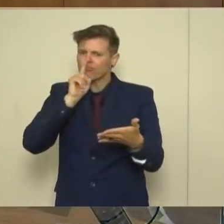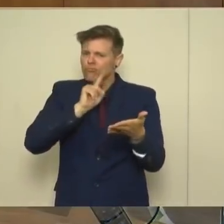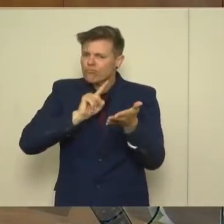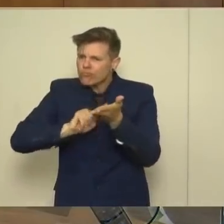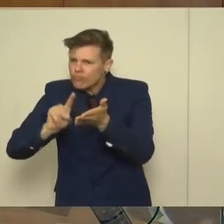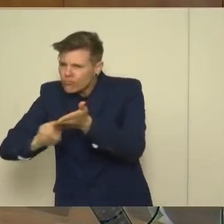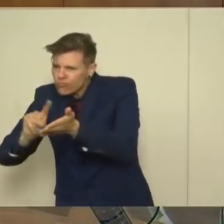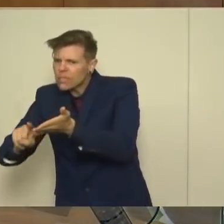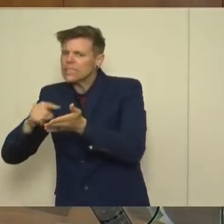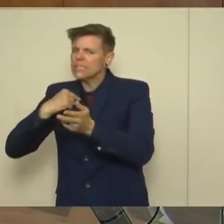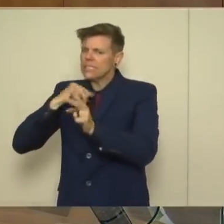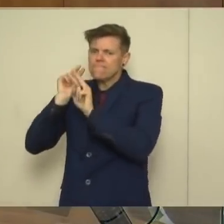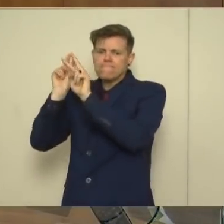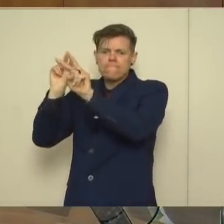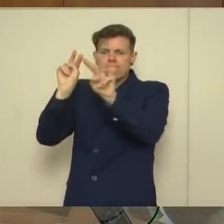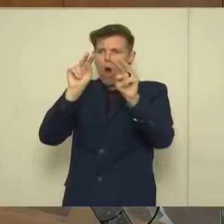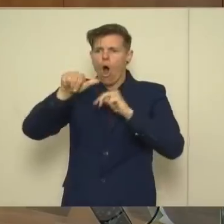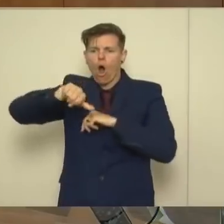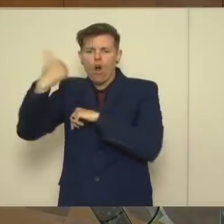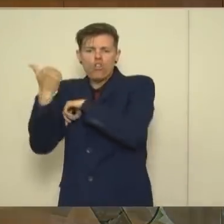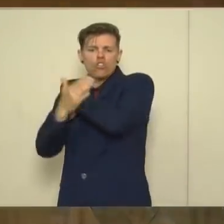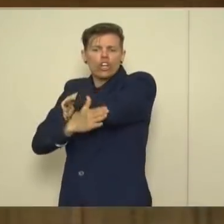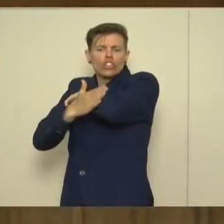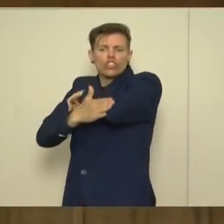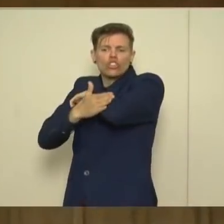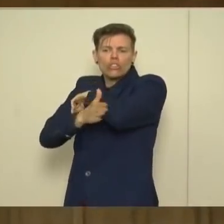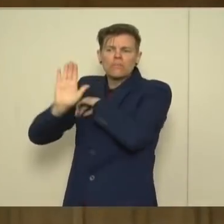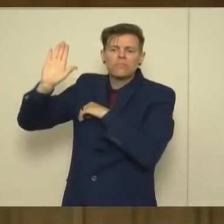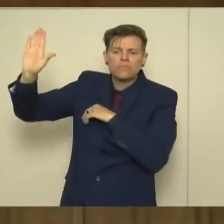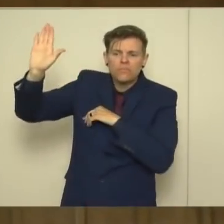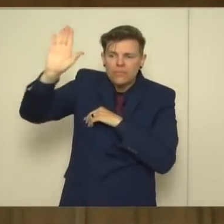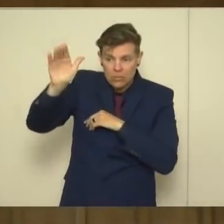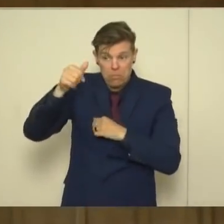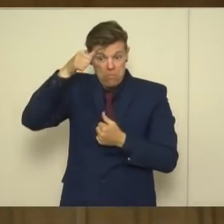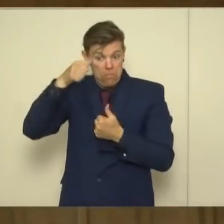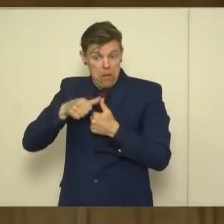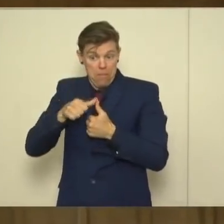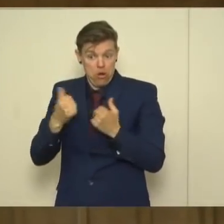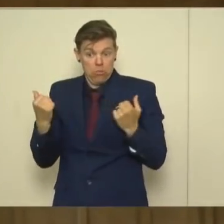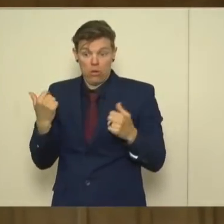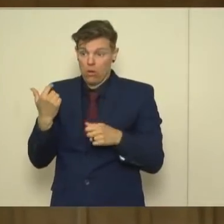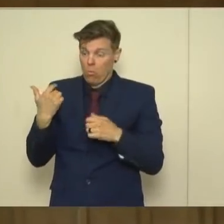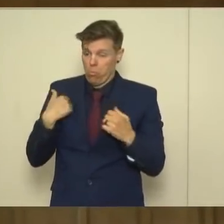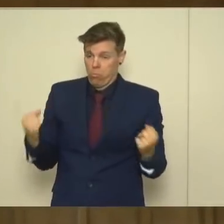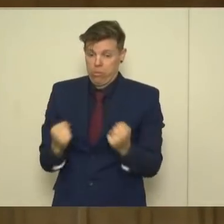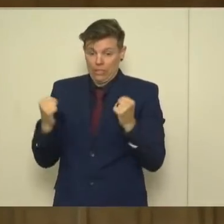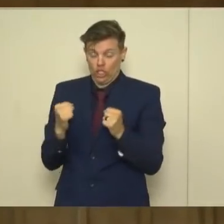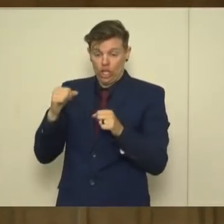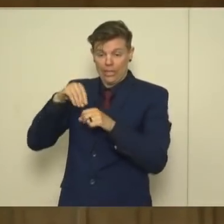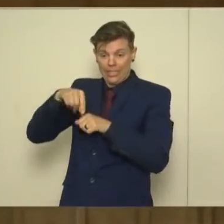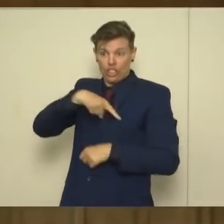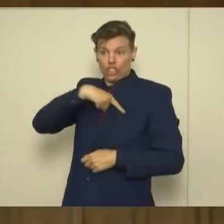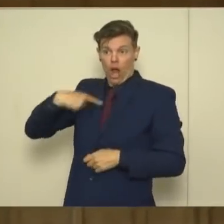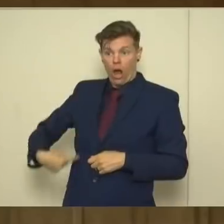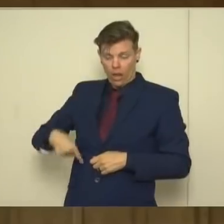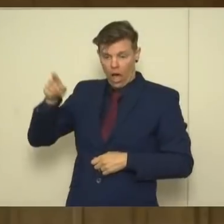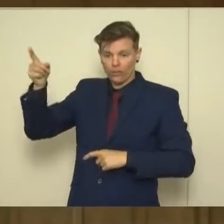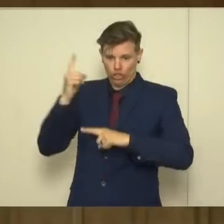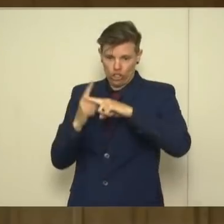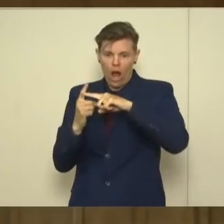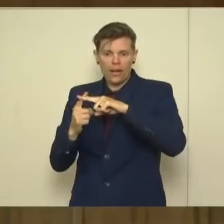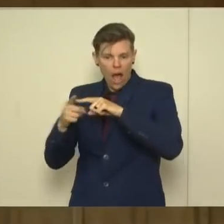been through the pandemic. Remember, it did start in the winter in China, and the evidence is conflicting.